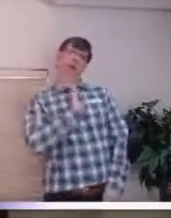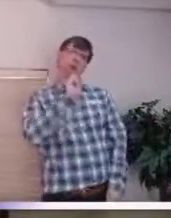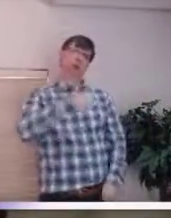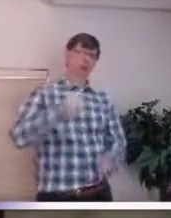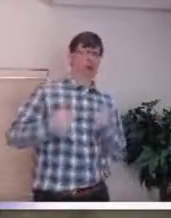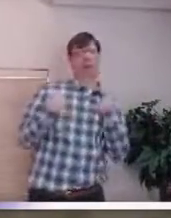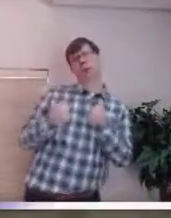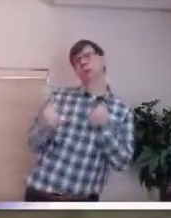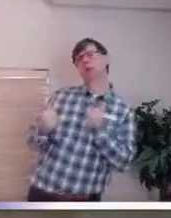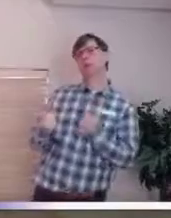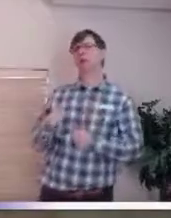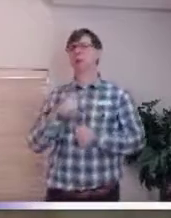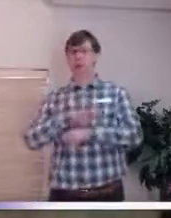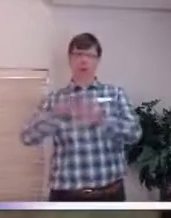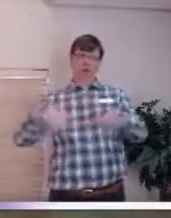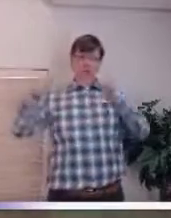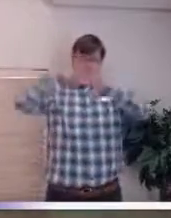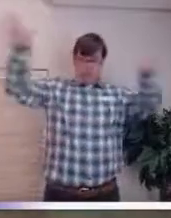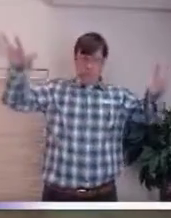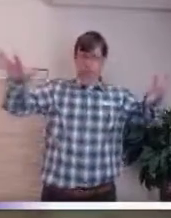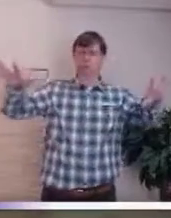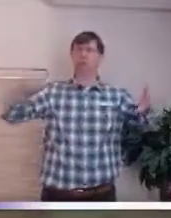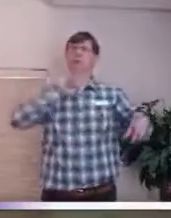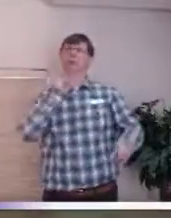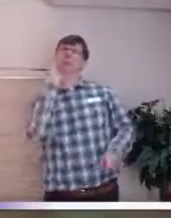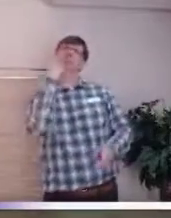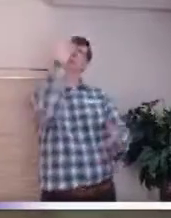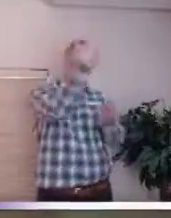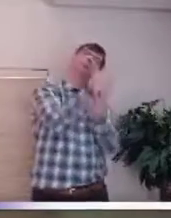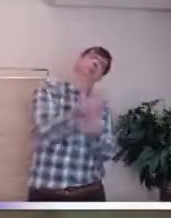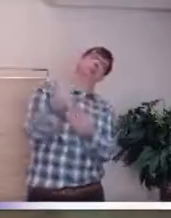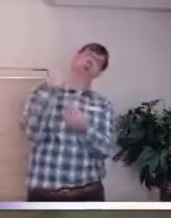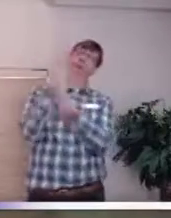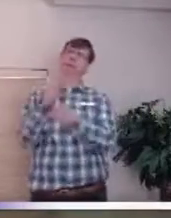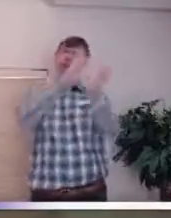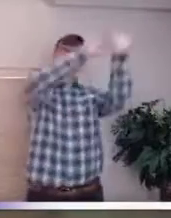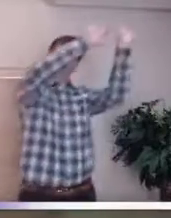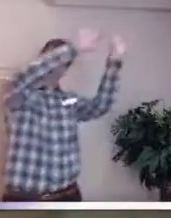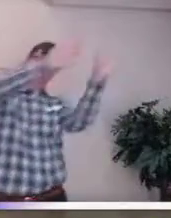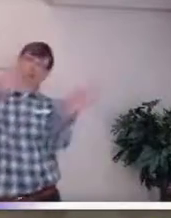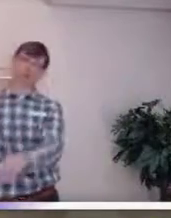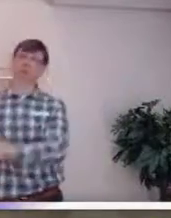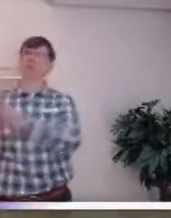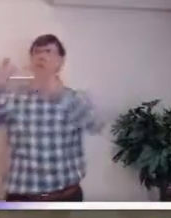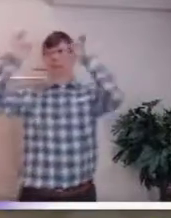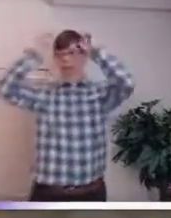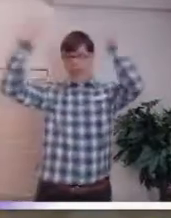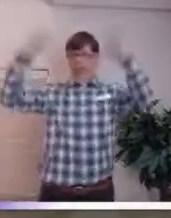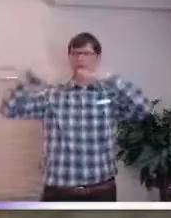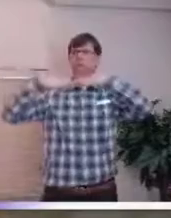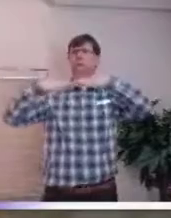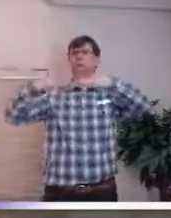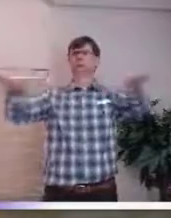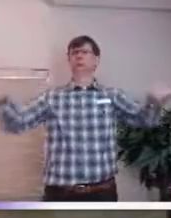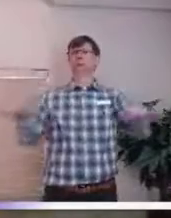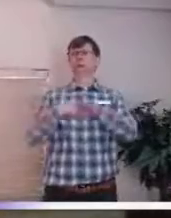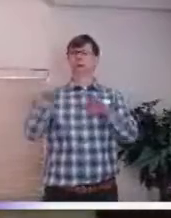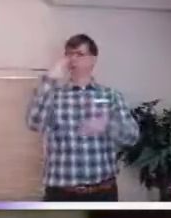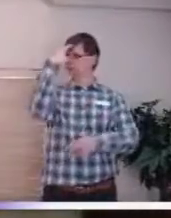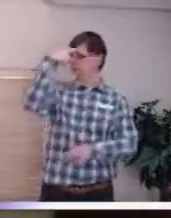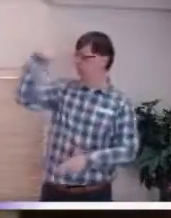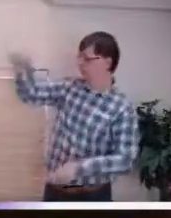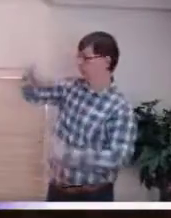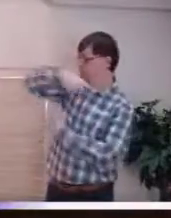I was driving, all of a sudden, I went from the desert into a winter wonderland. And I'm